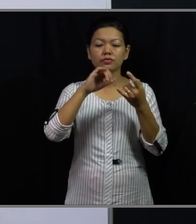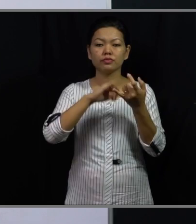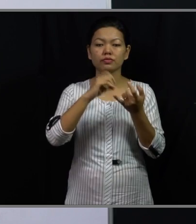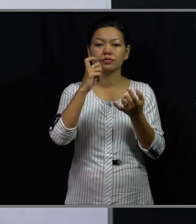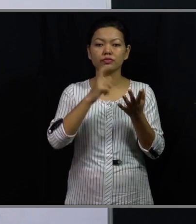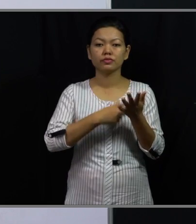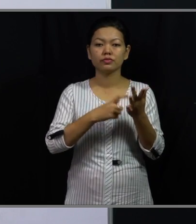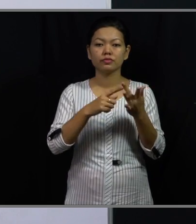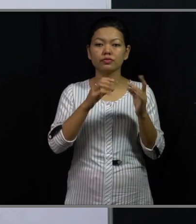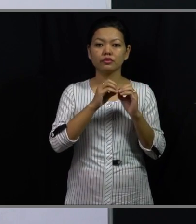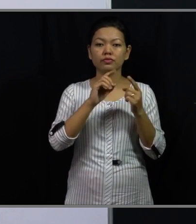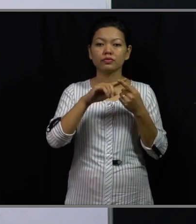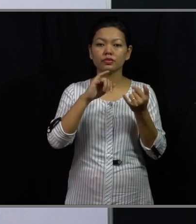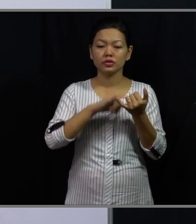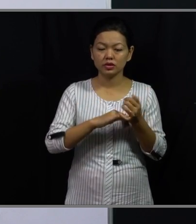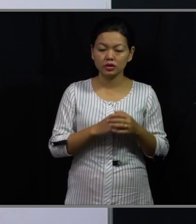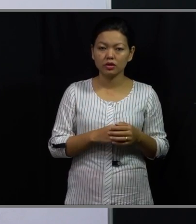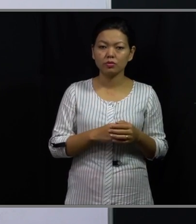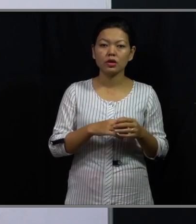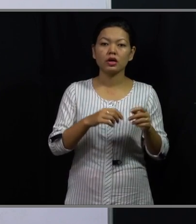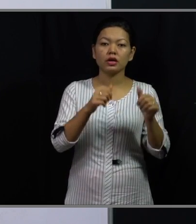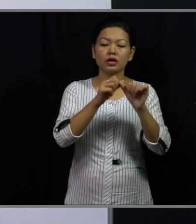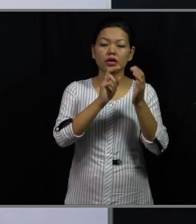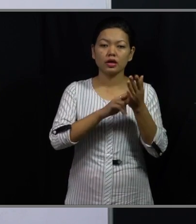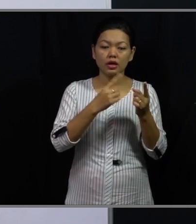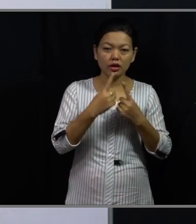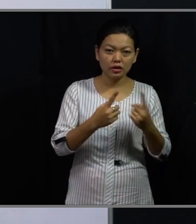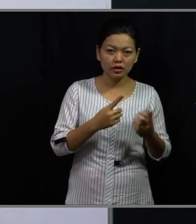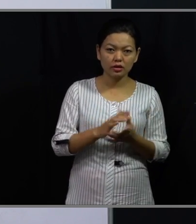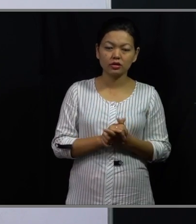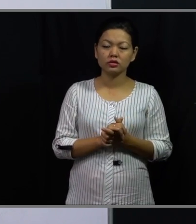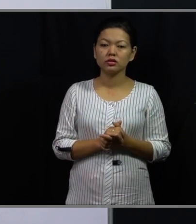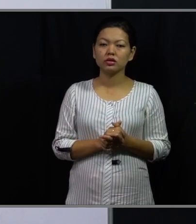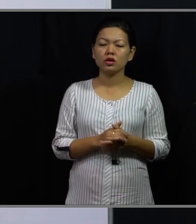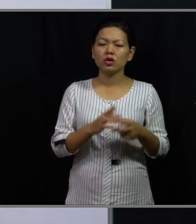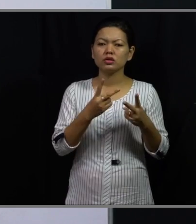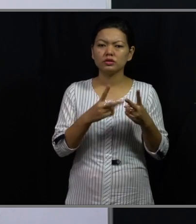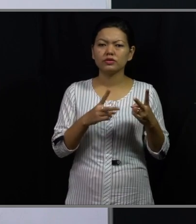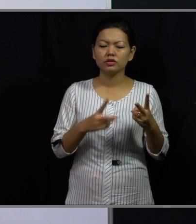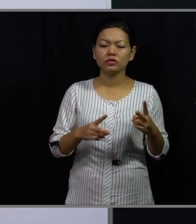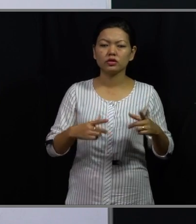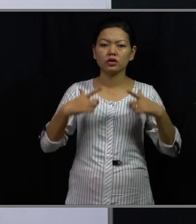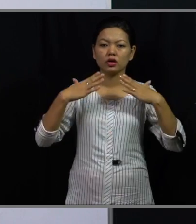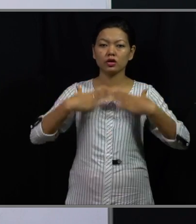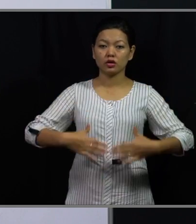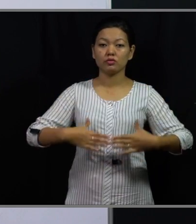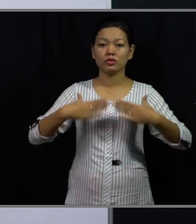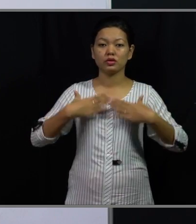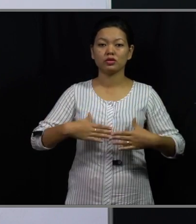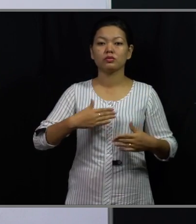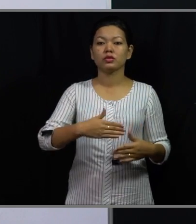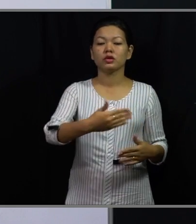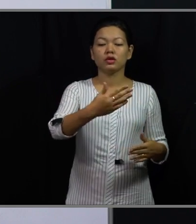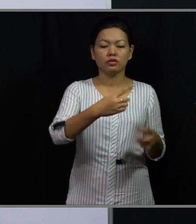of human interaction or relationship, and that is what that is the concept of